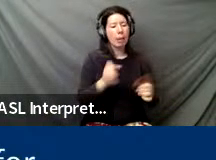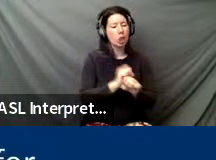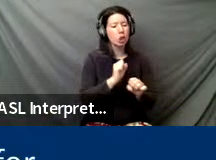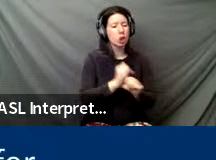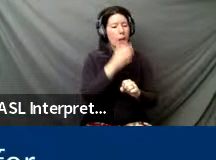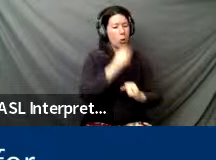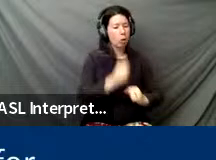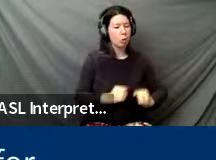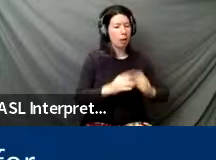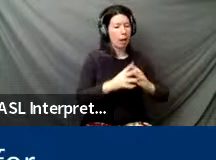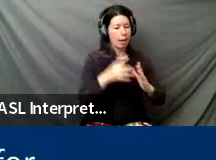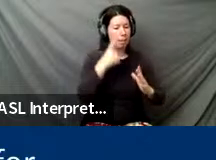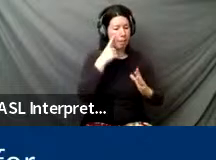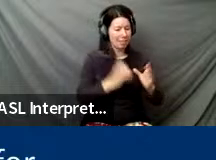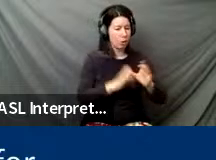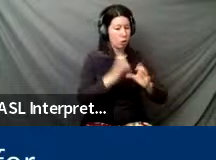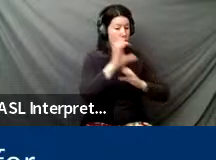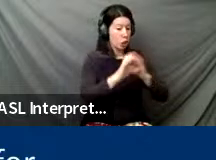of